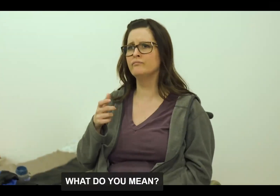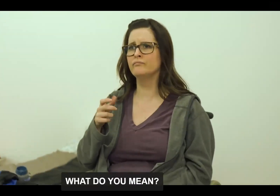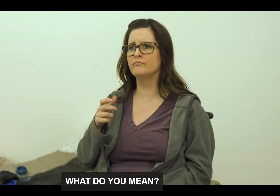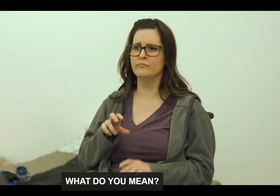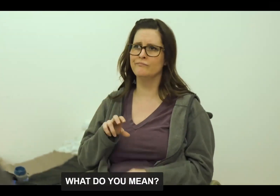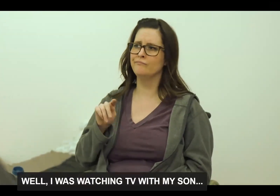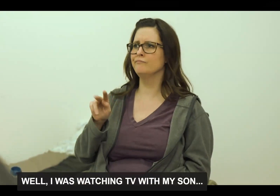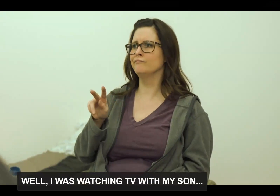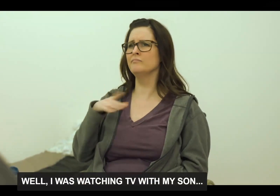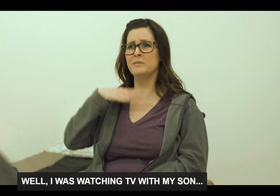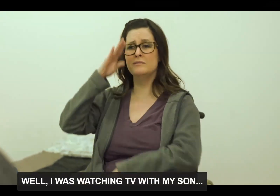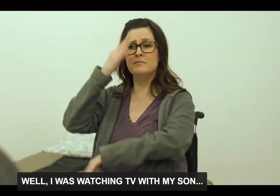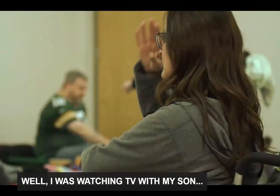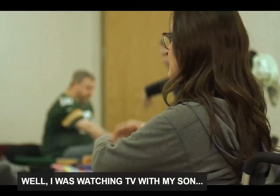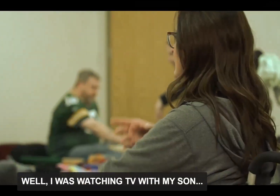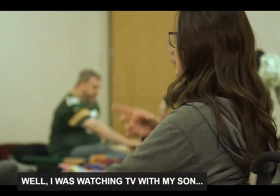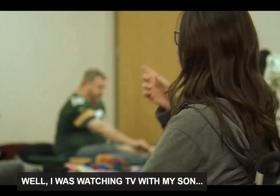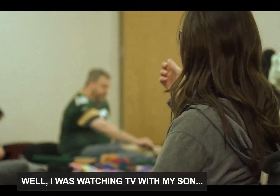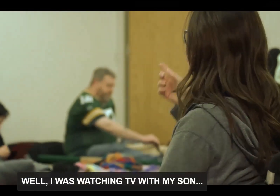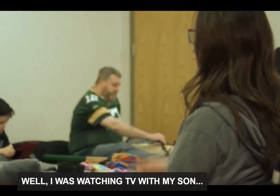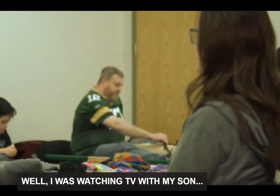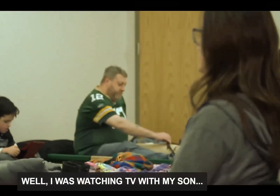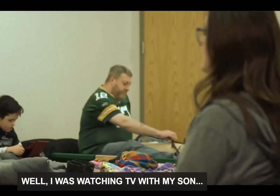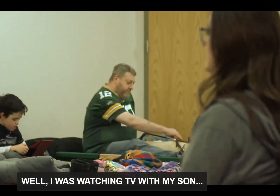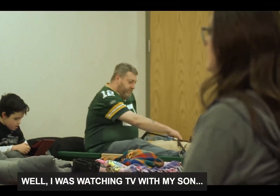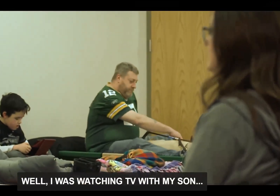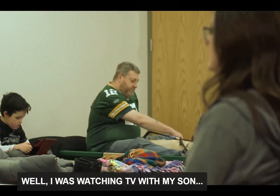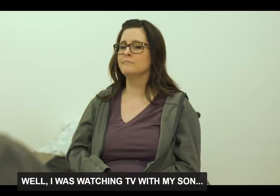Well, I was watching TV with my son,